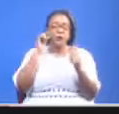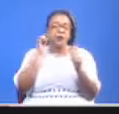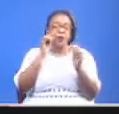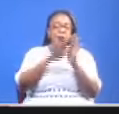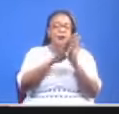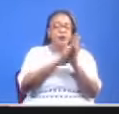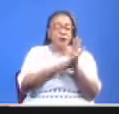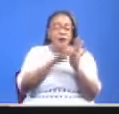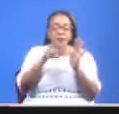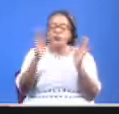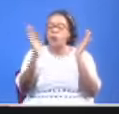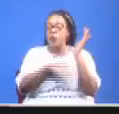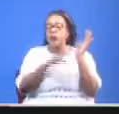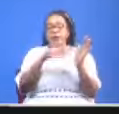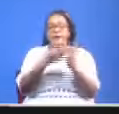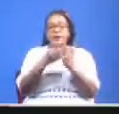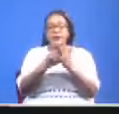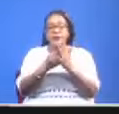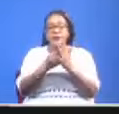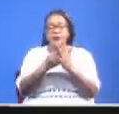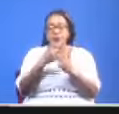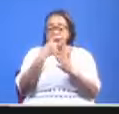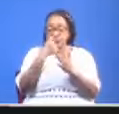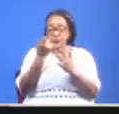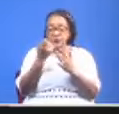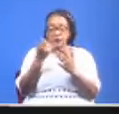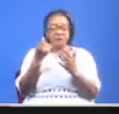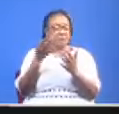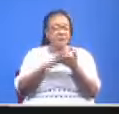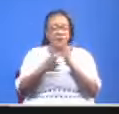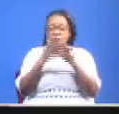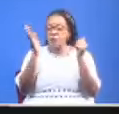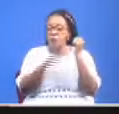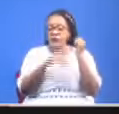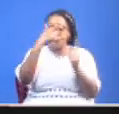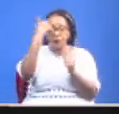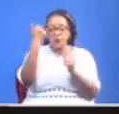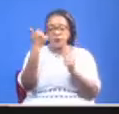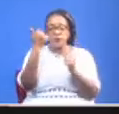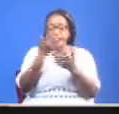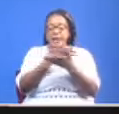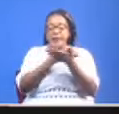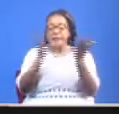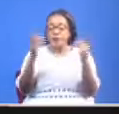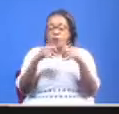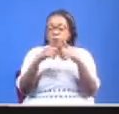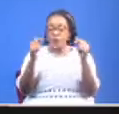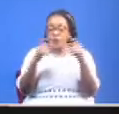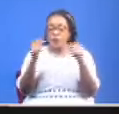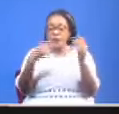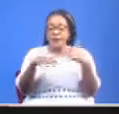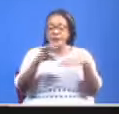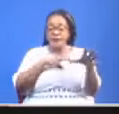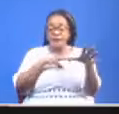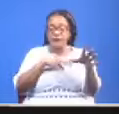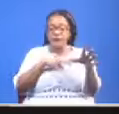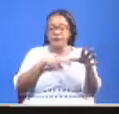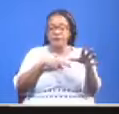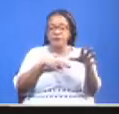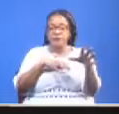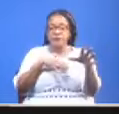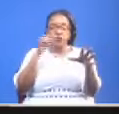fact, this is even worse than finance. The talks in gender even went worse than finance, because every single word in the draft text in